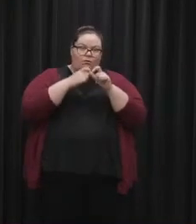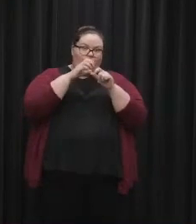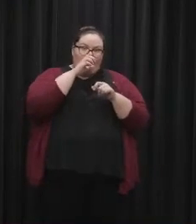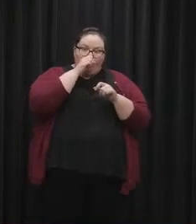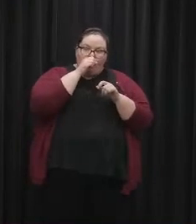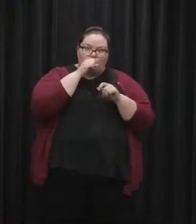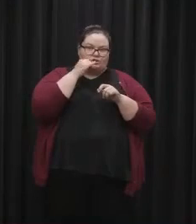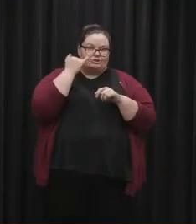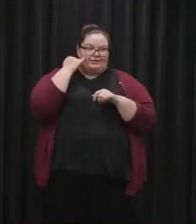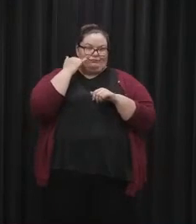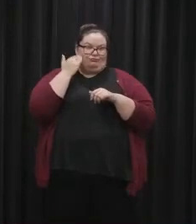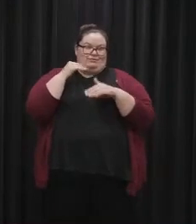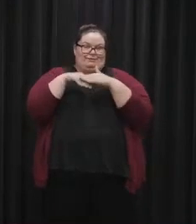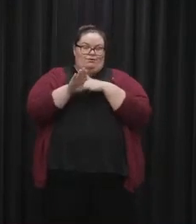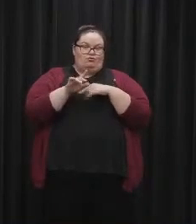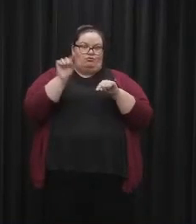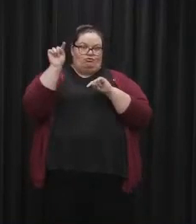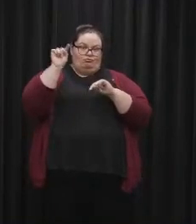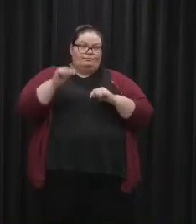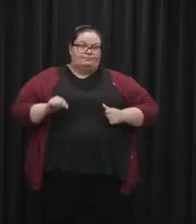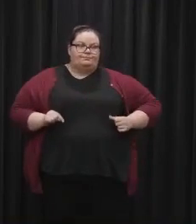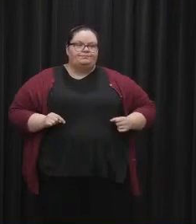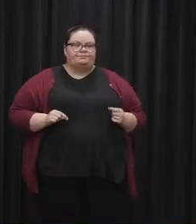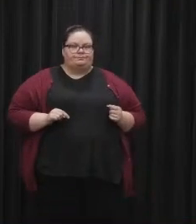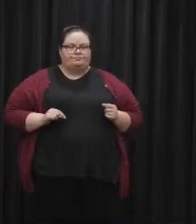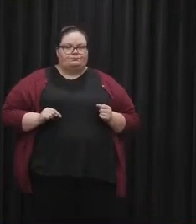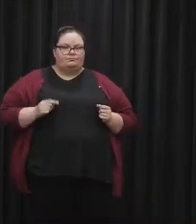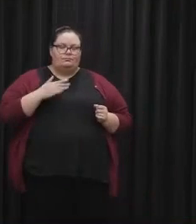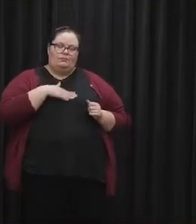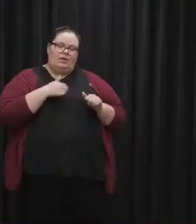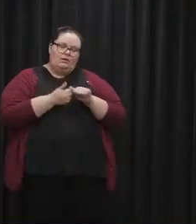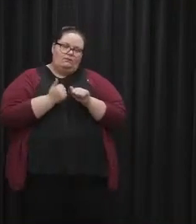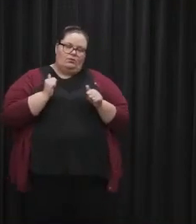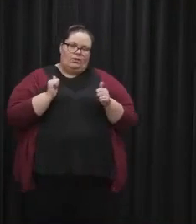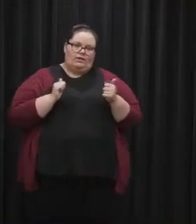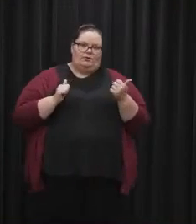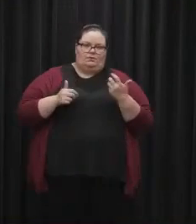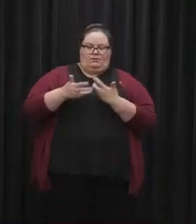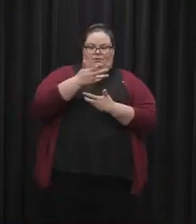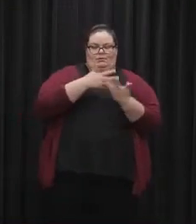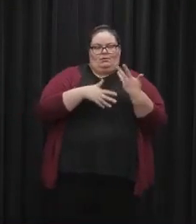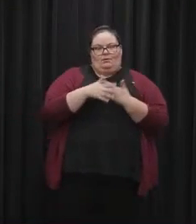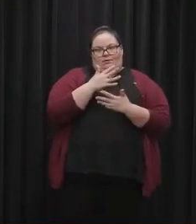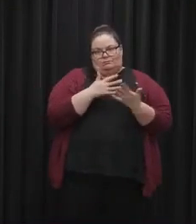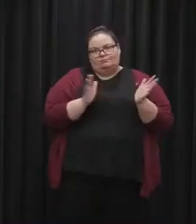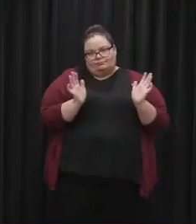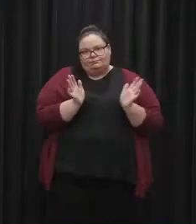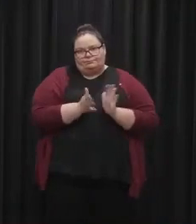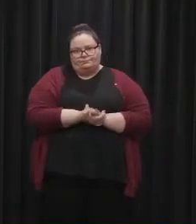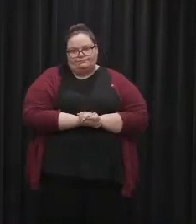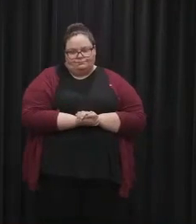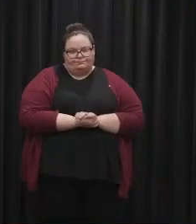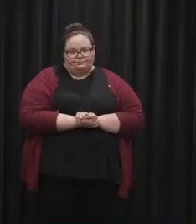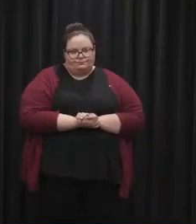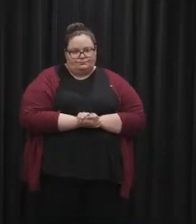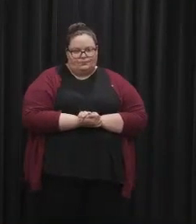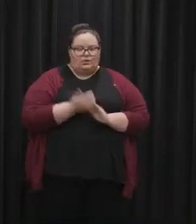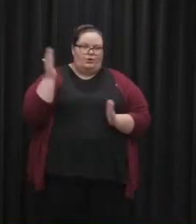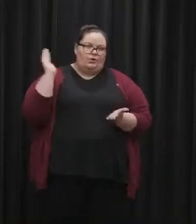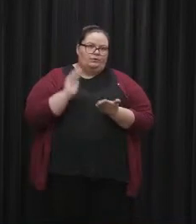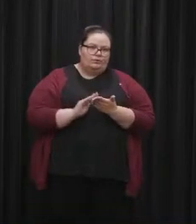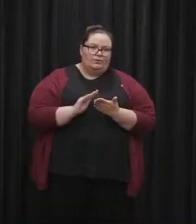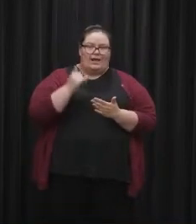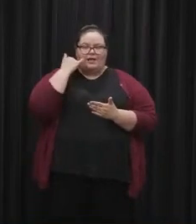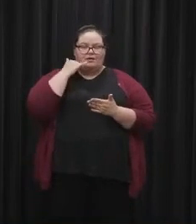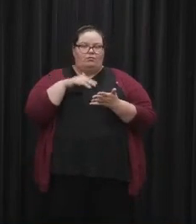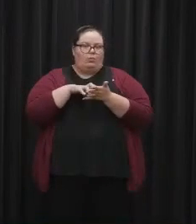your mask, when you go back to your region, please avoid contacting other people, being in contact with people unnecessarily, especially